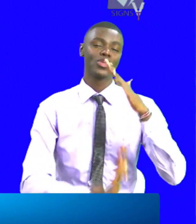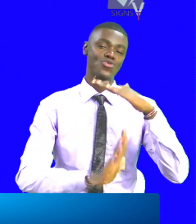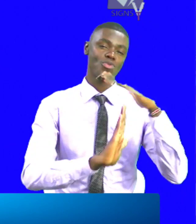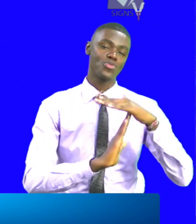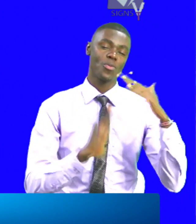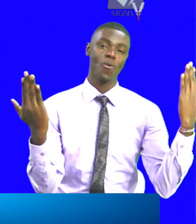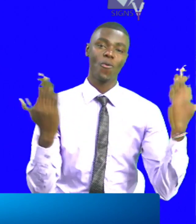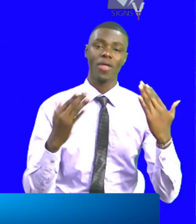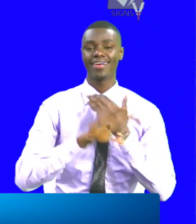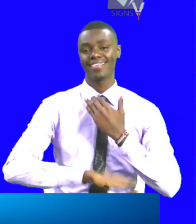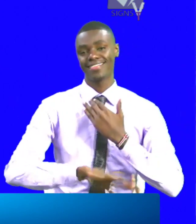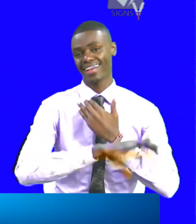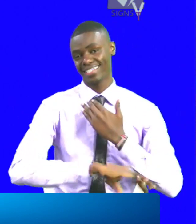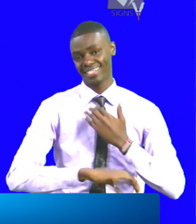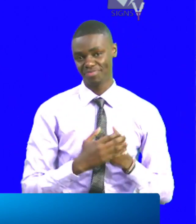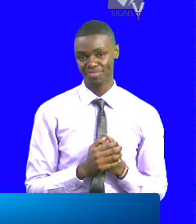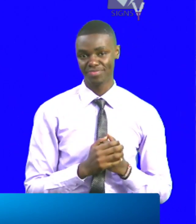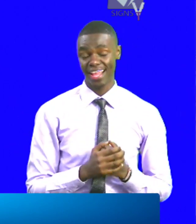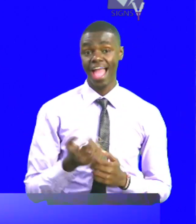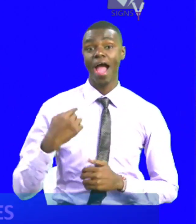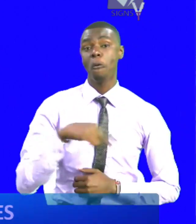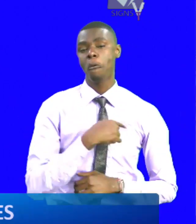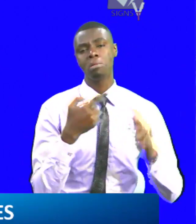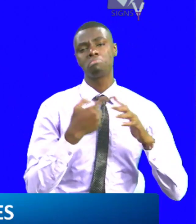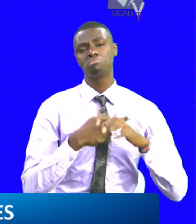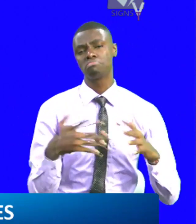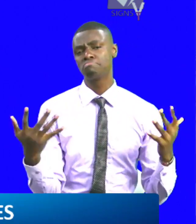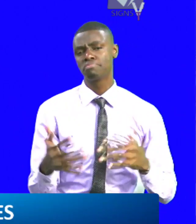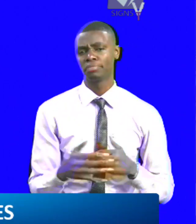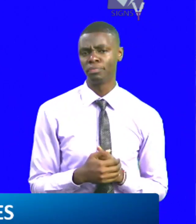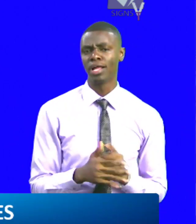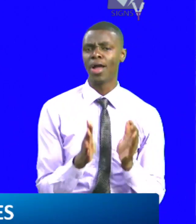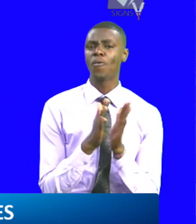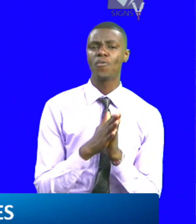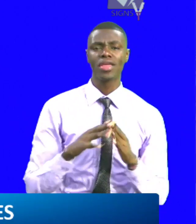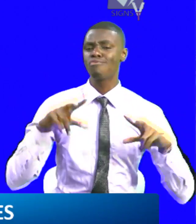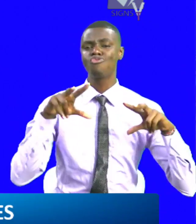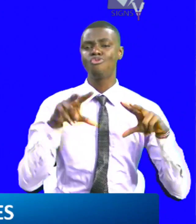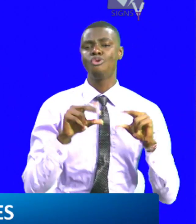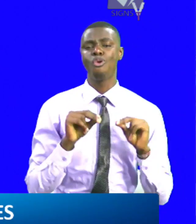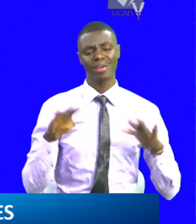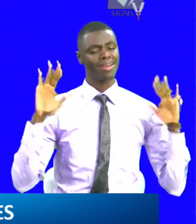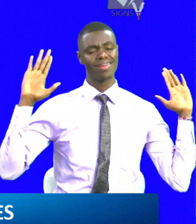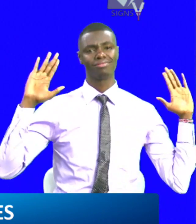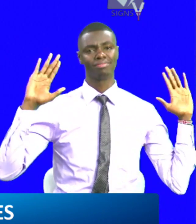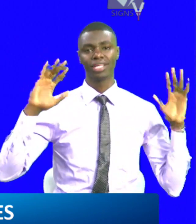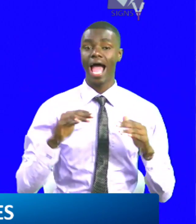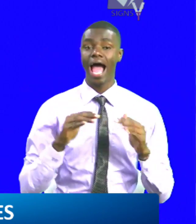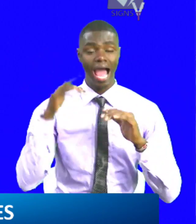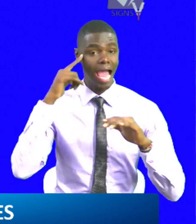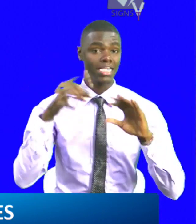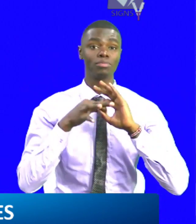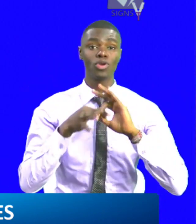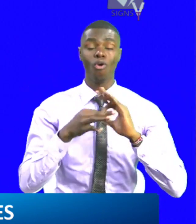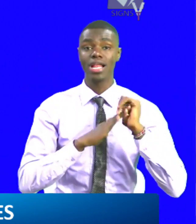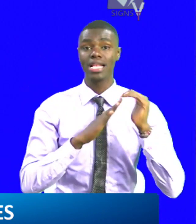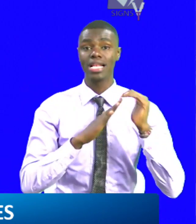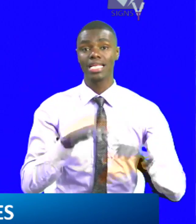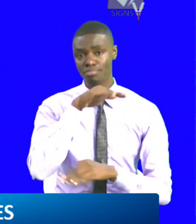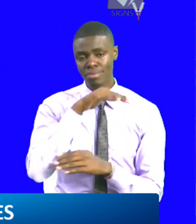are making headlines in the country, and we are starting it off with no retreat, no surrender.